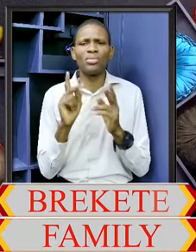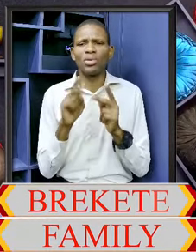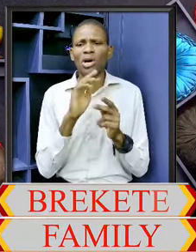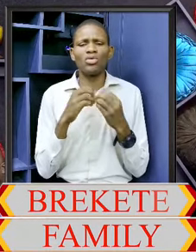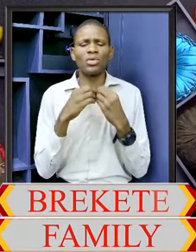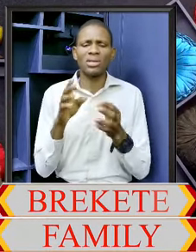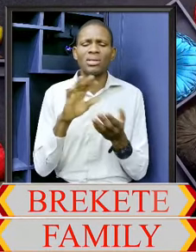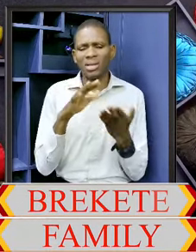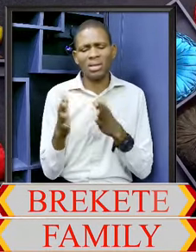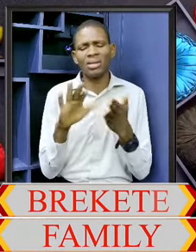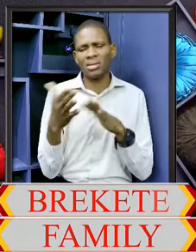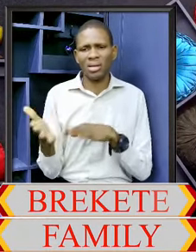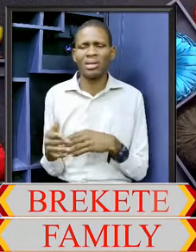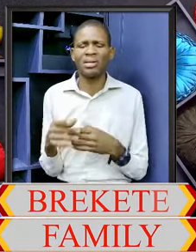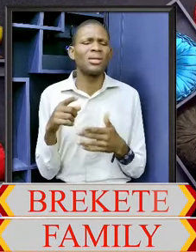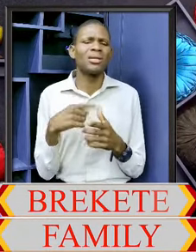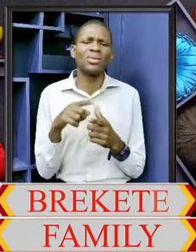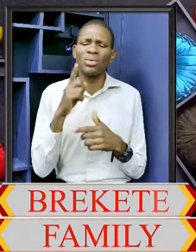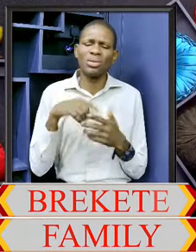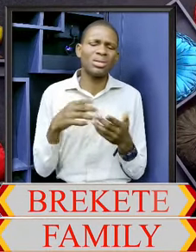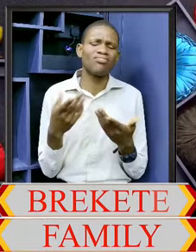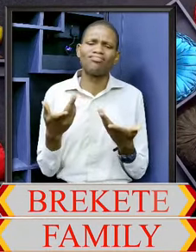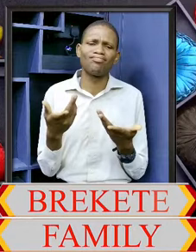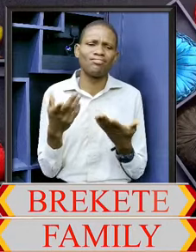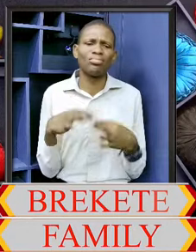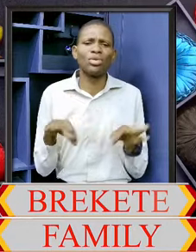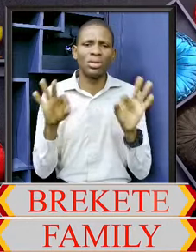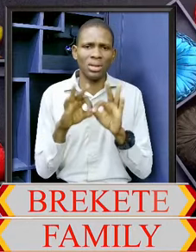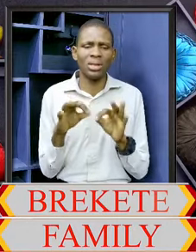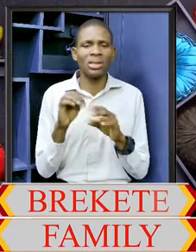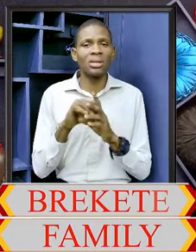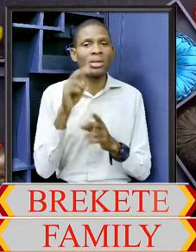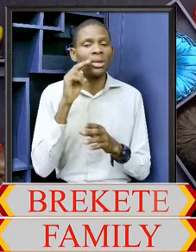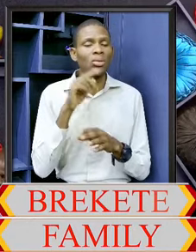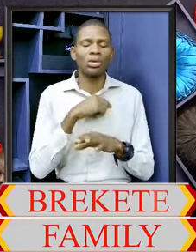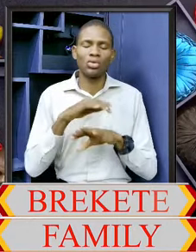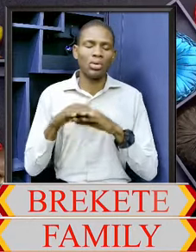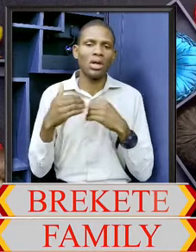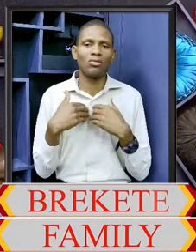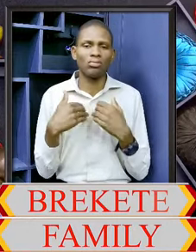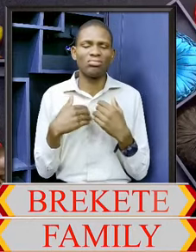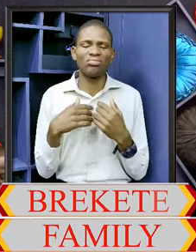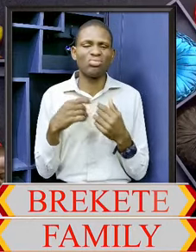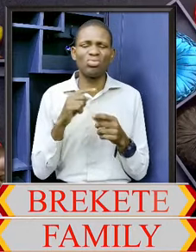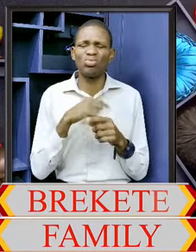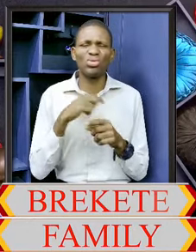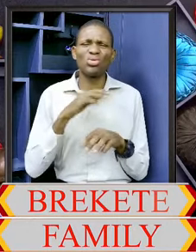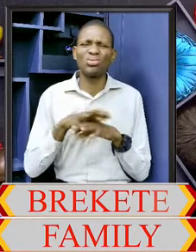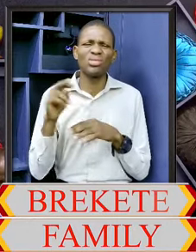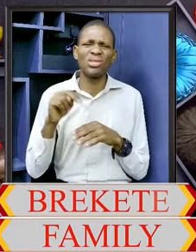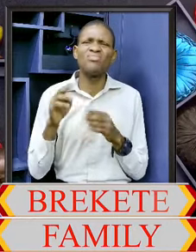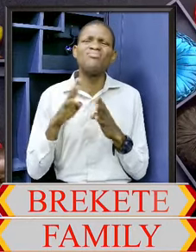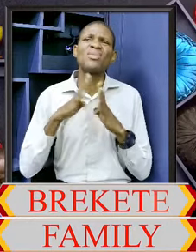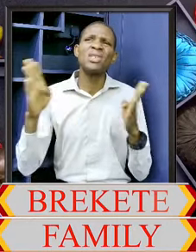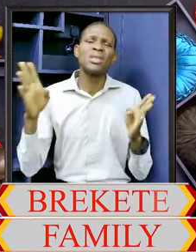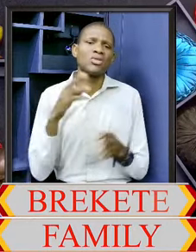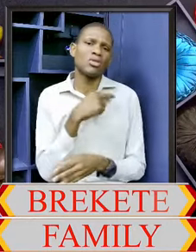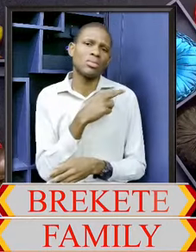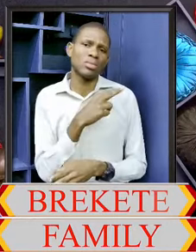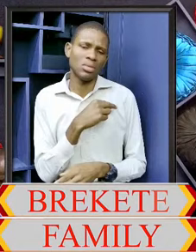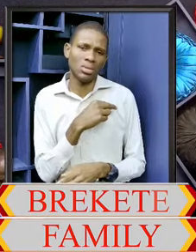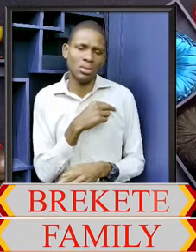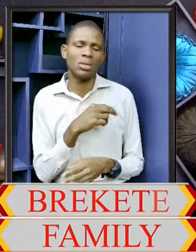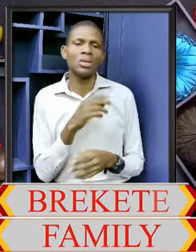problem. In Nigeria, we no need to get the biggest hospital on earth. If we are able to get